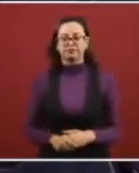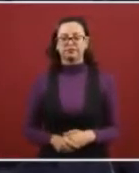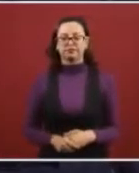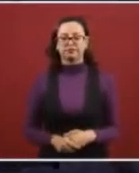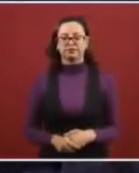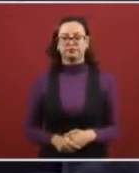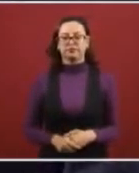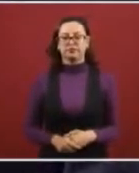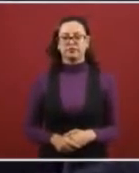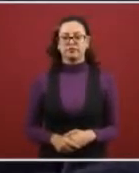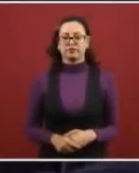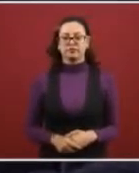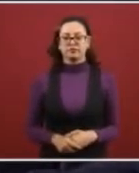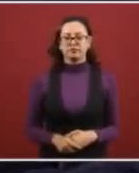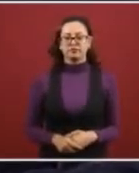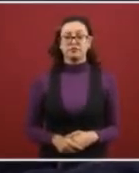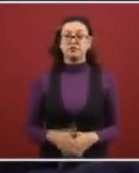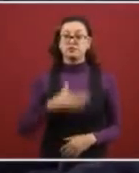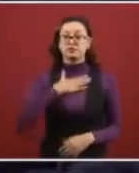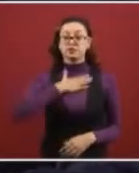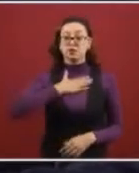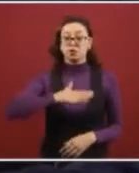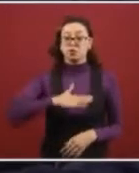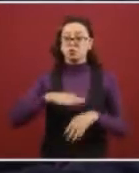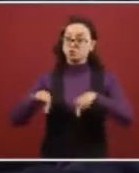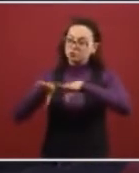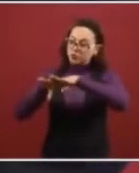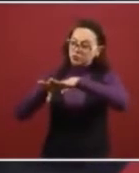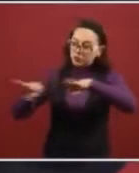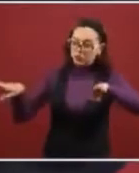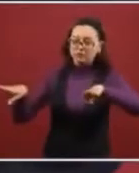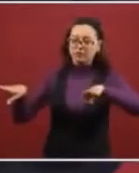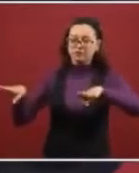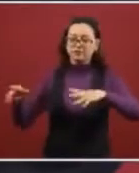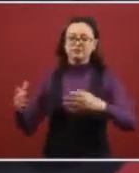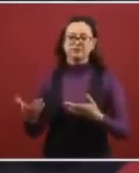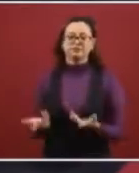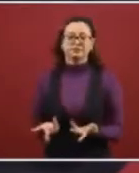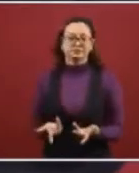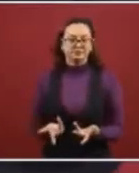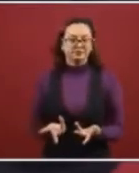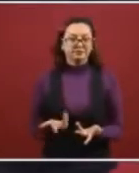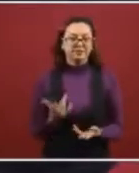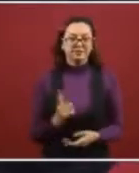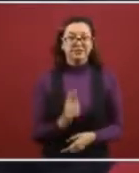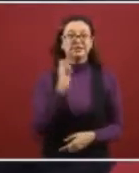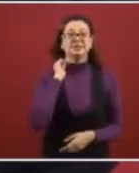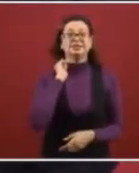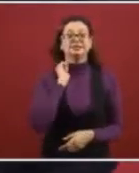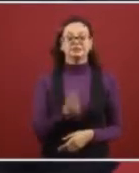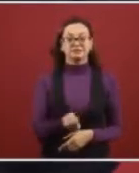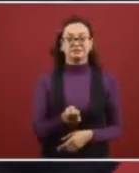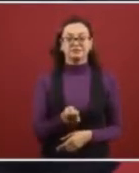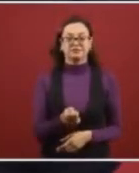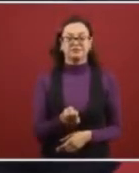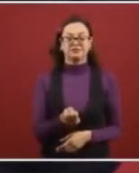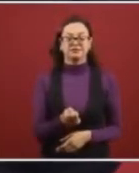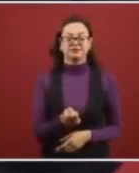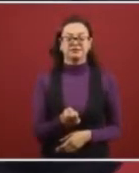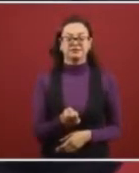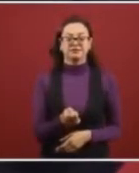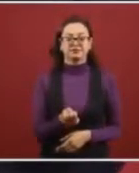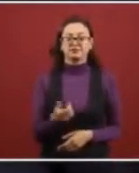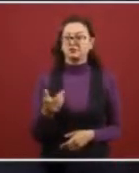Y con justicia. And with justice. Se le está dando a quienes no